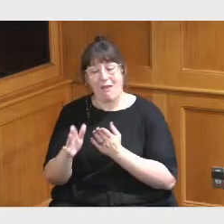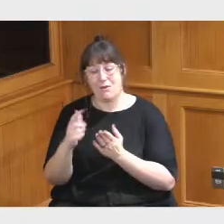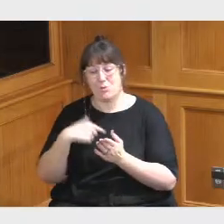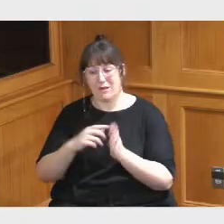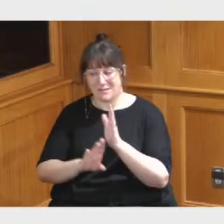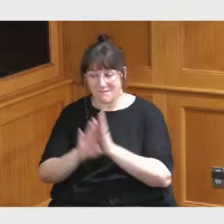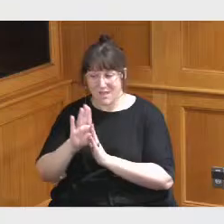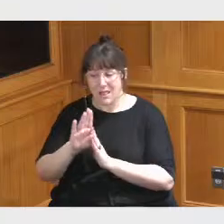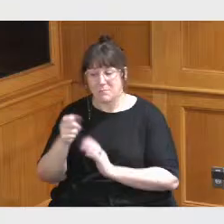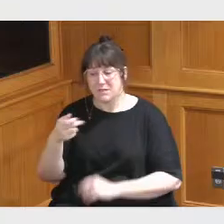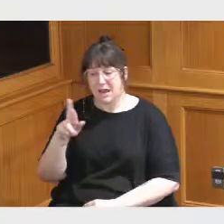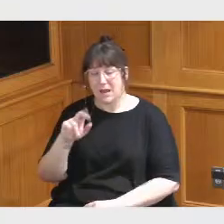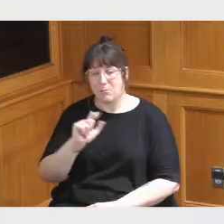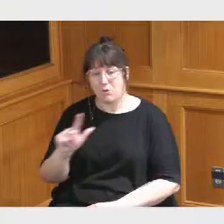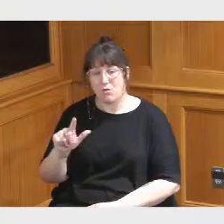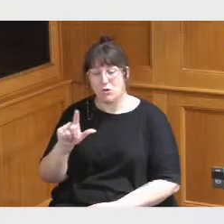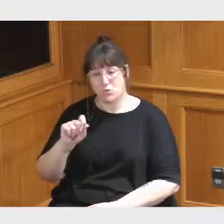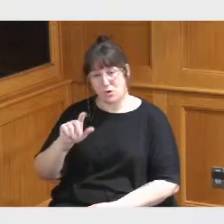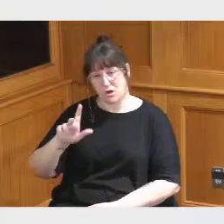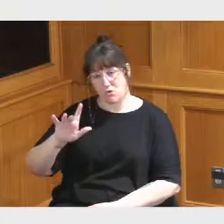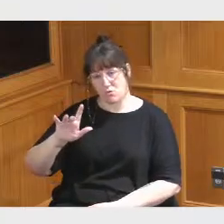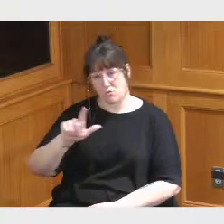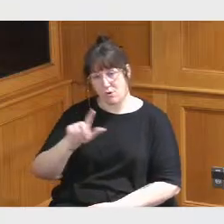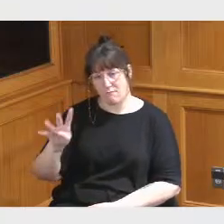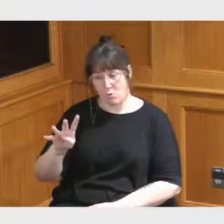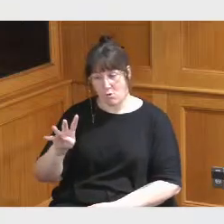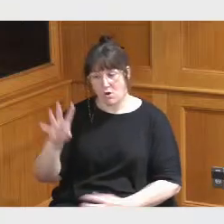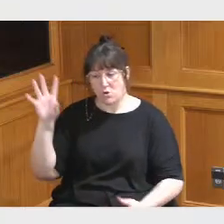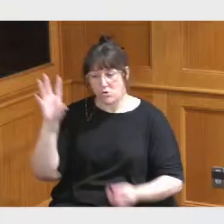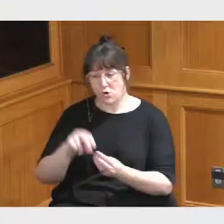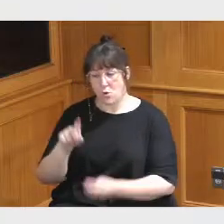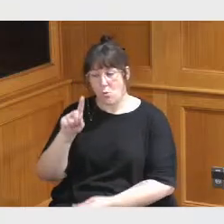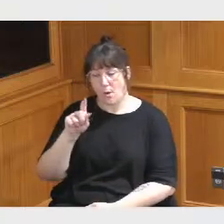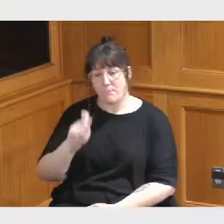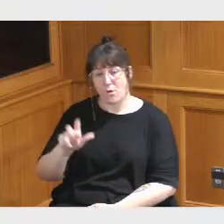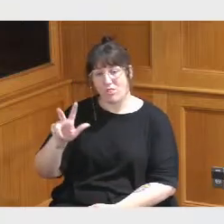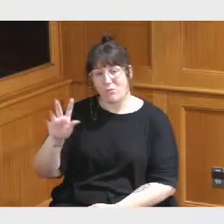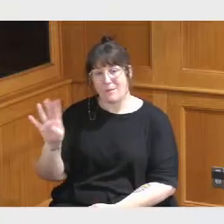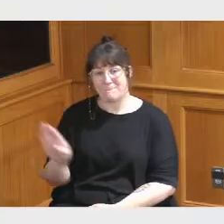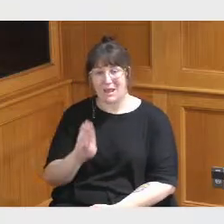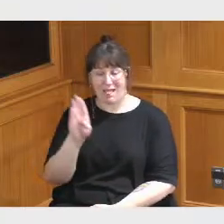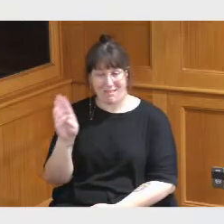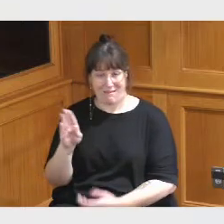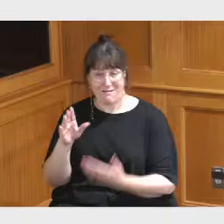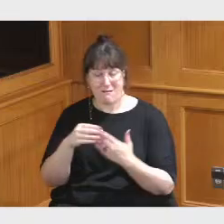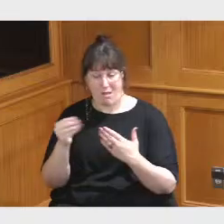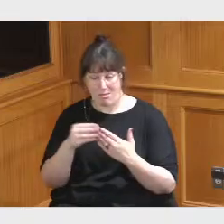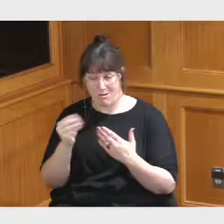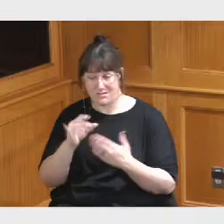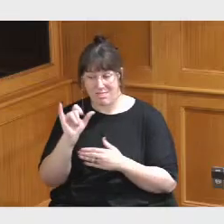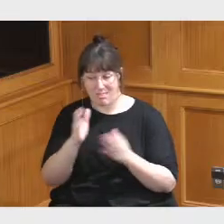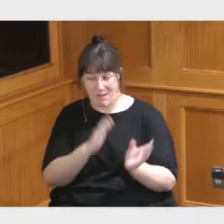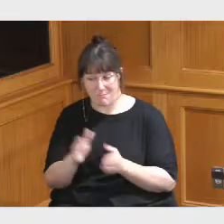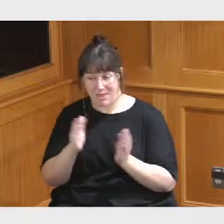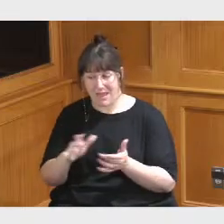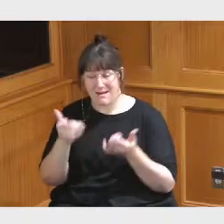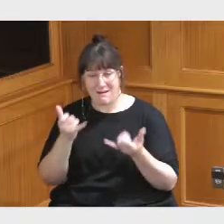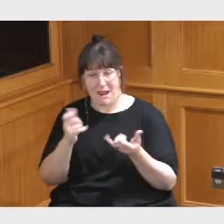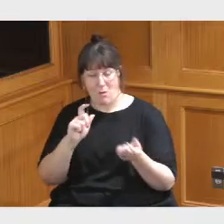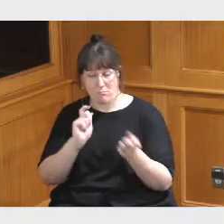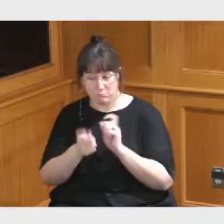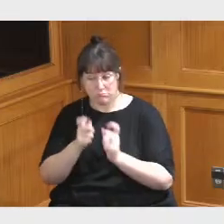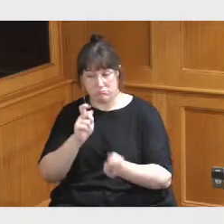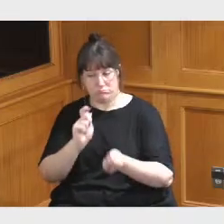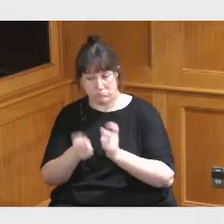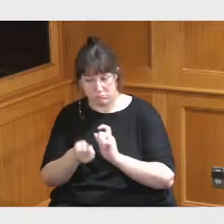publicly back in April of 2024, totaled around $1.3 billion. That plan has been modified back